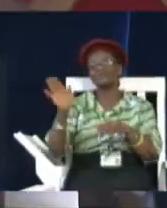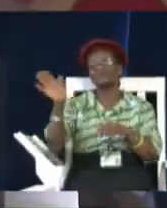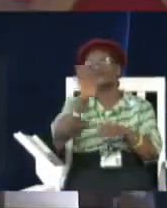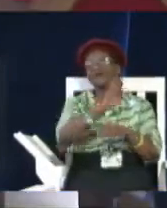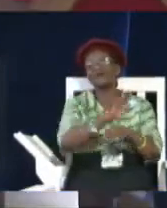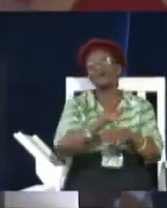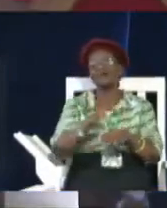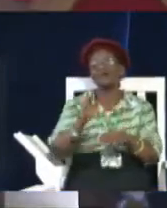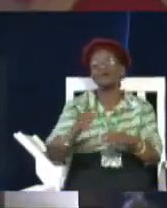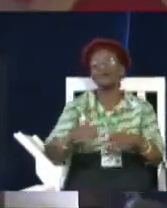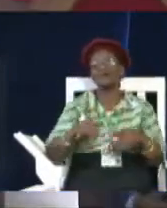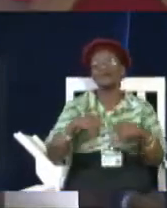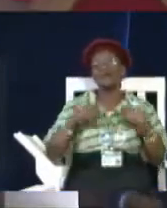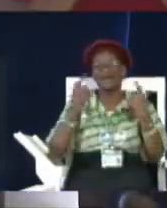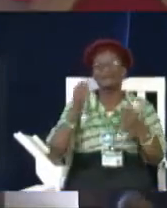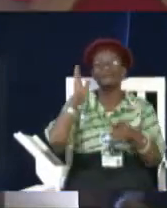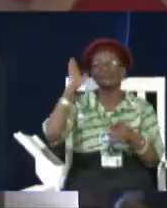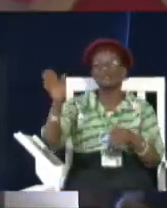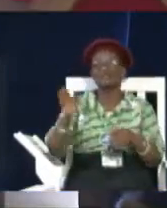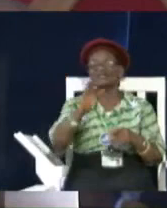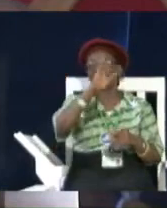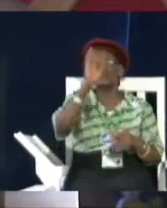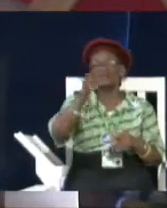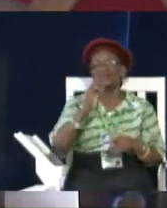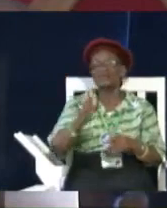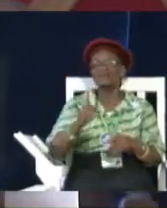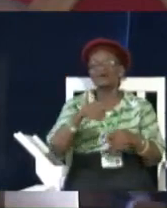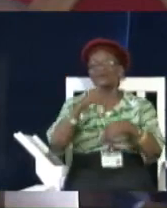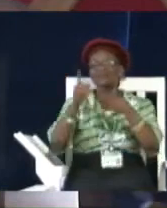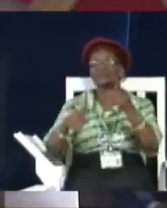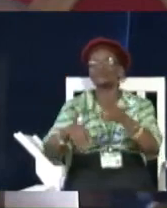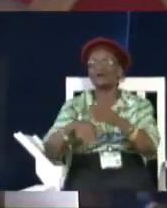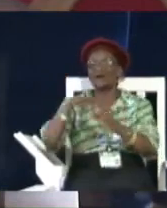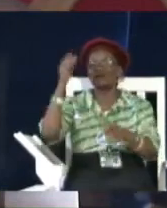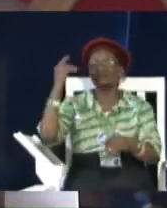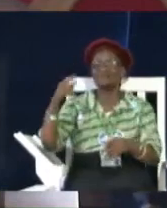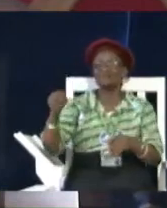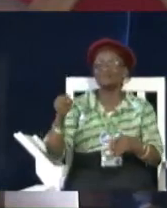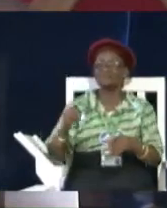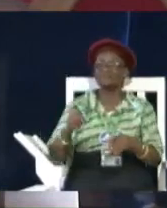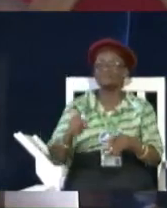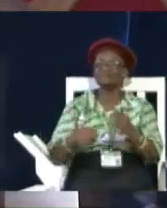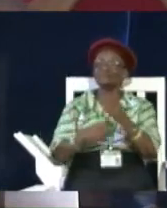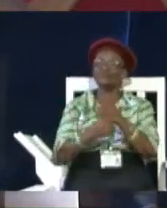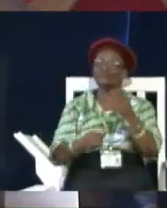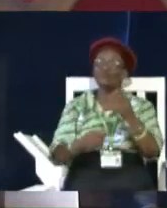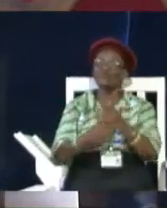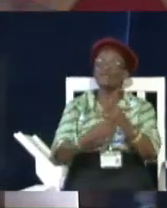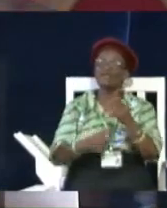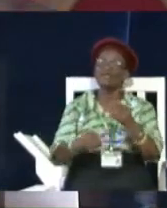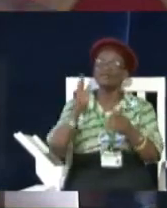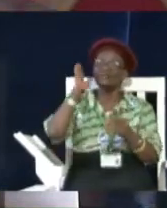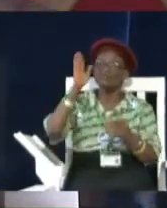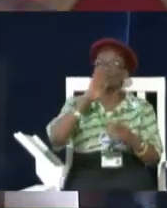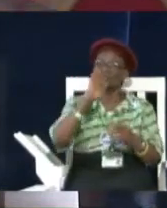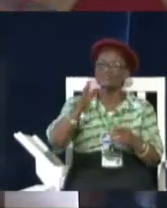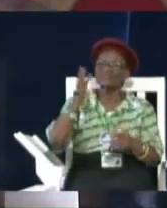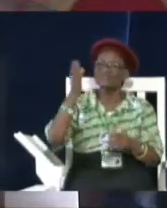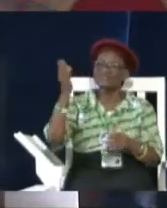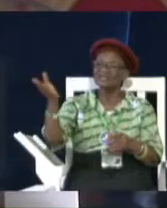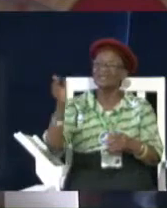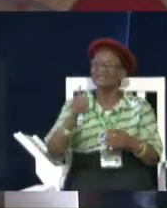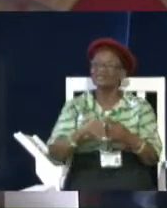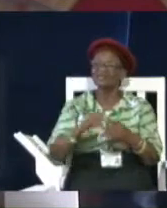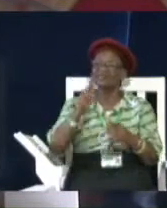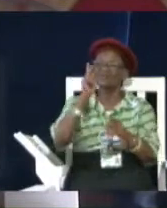The oil must be there to keep your lamp burning so